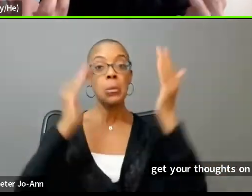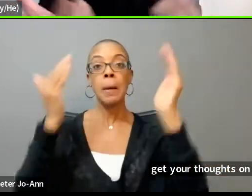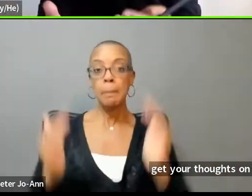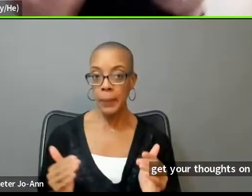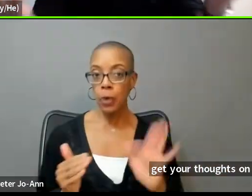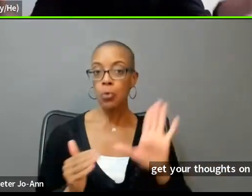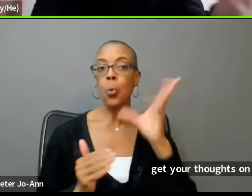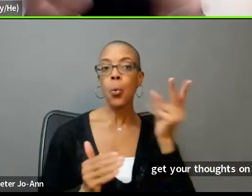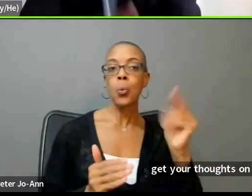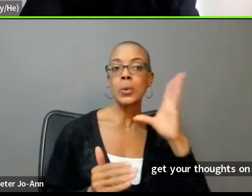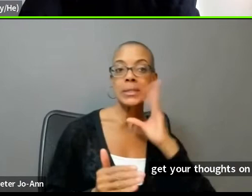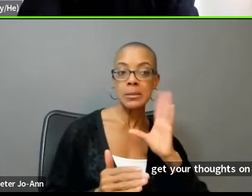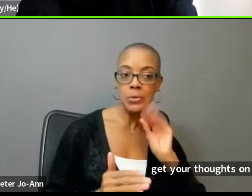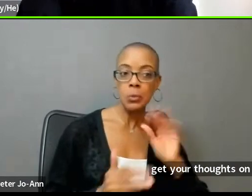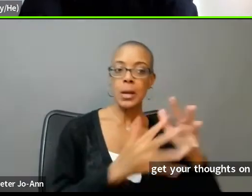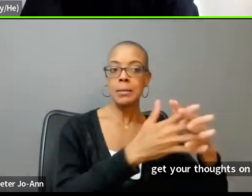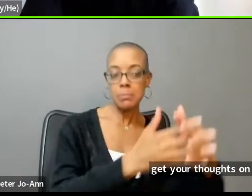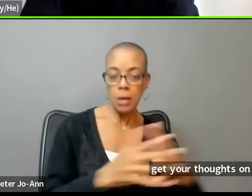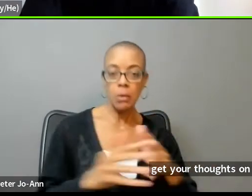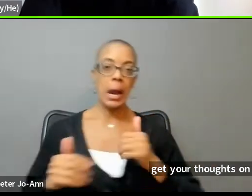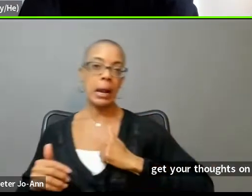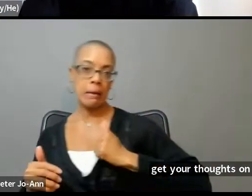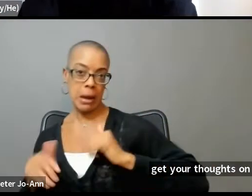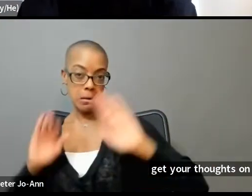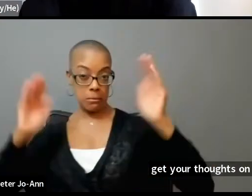your own experiences,